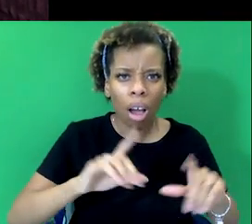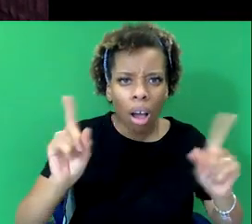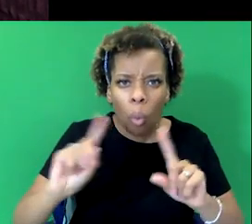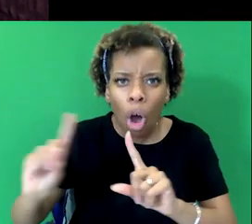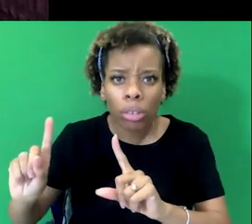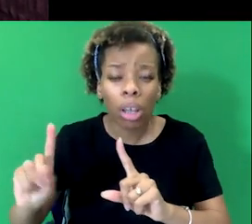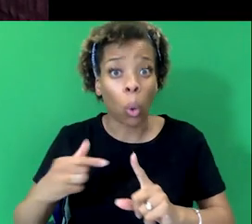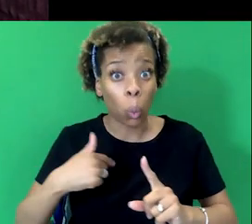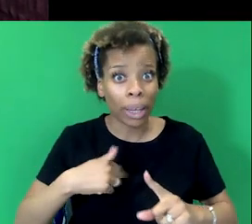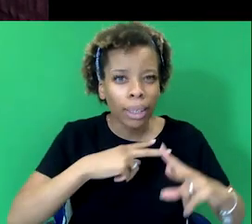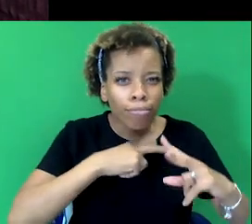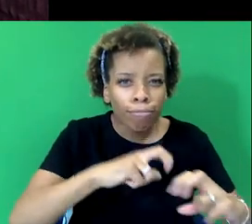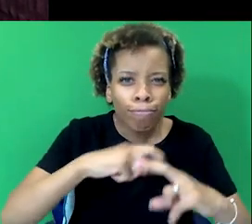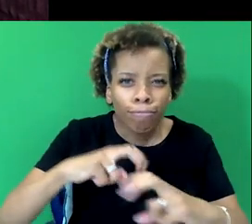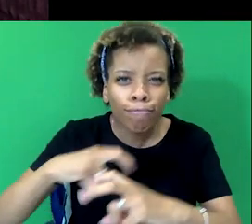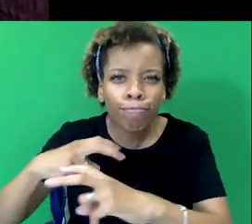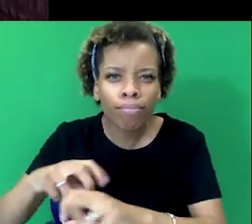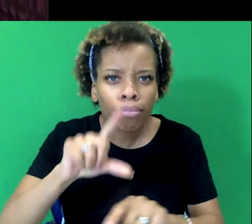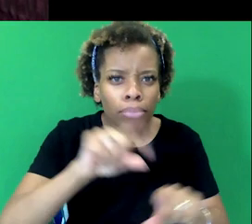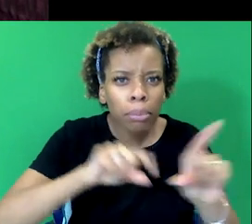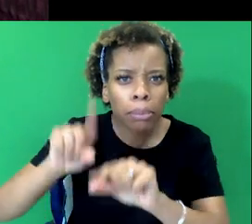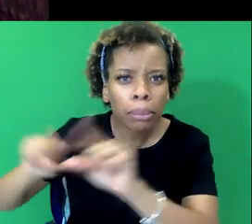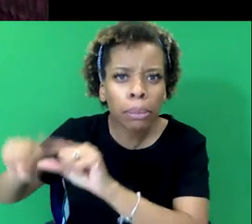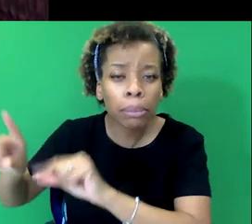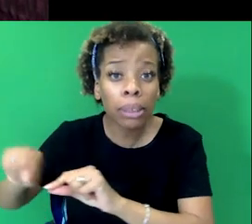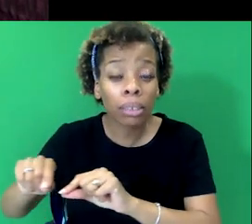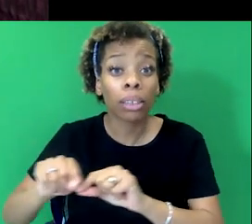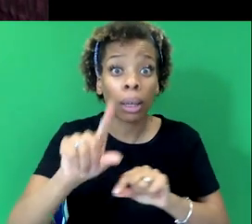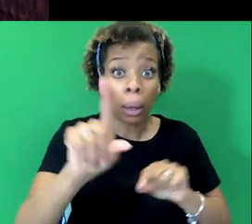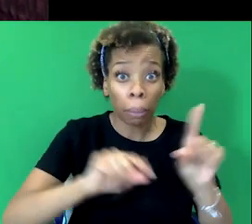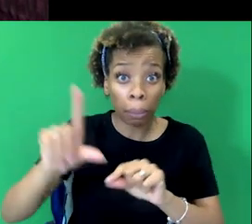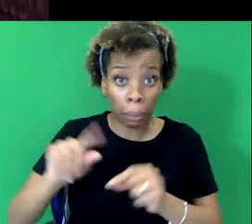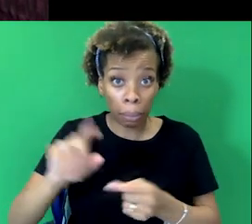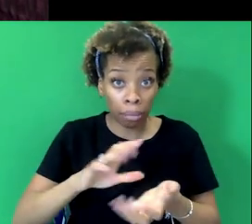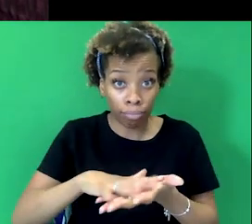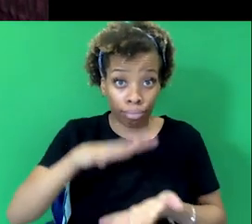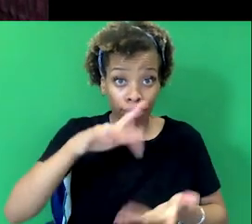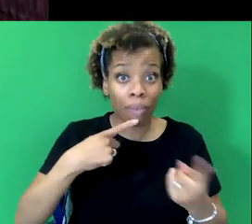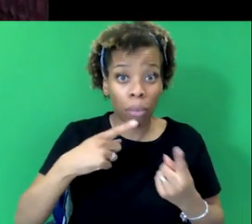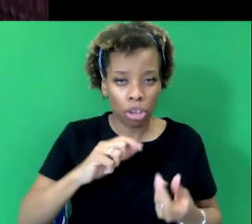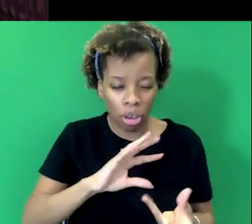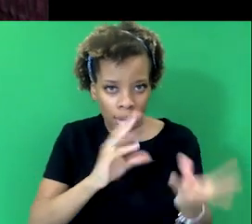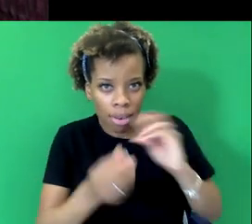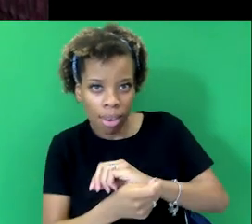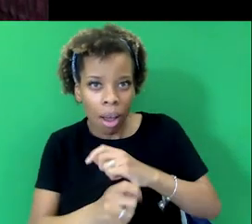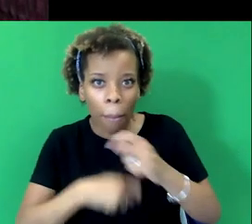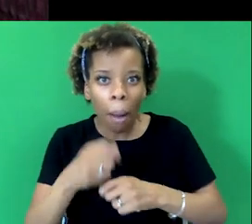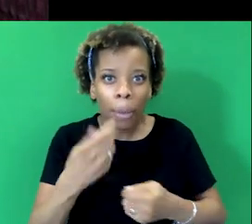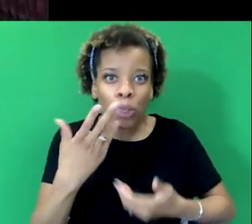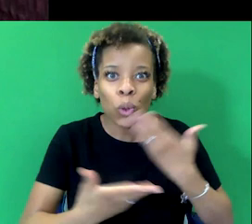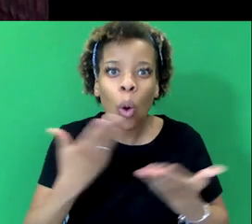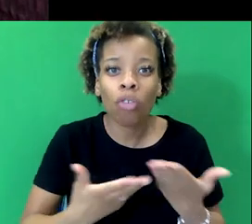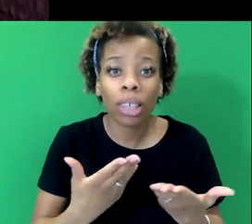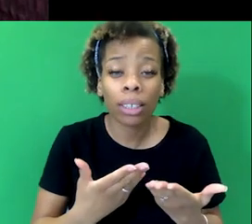to stray within, you know, from certain boundaries to be able to bring an audience with us. The first play that